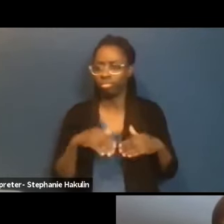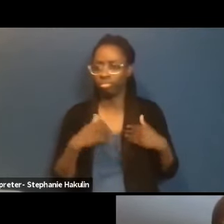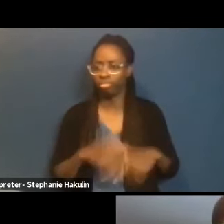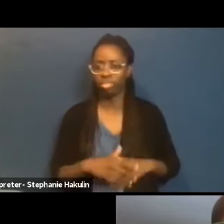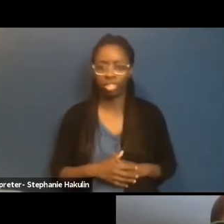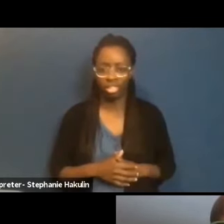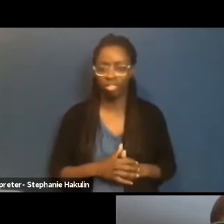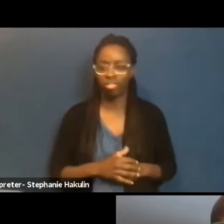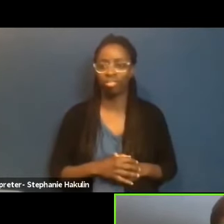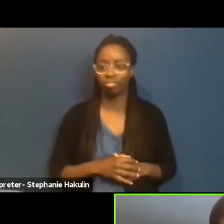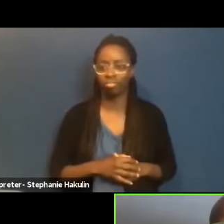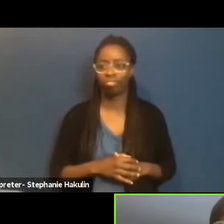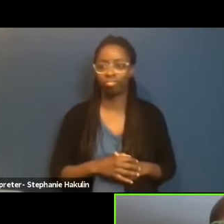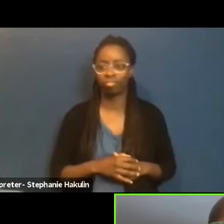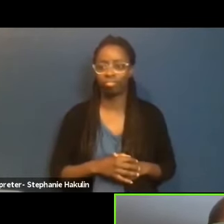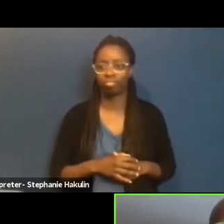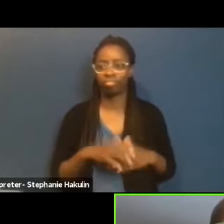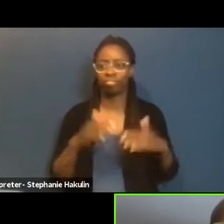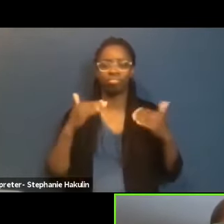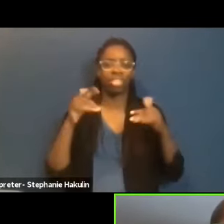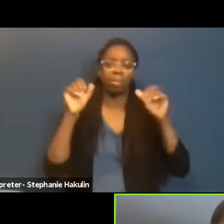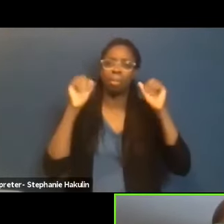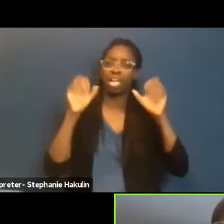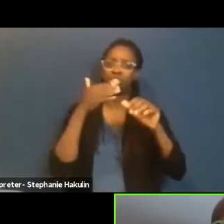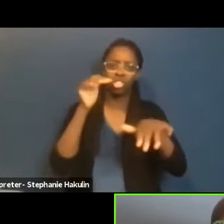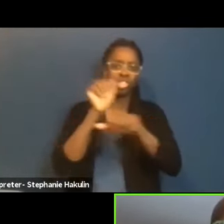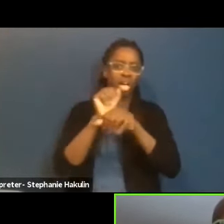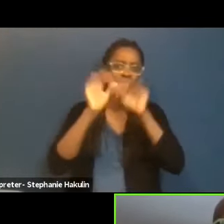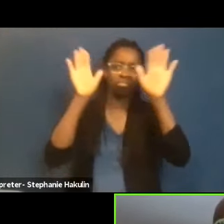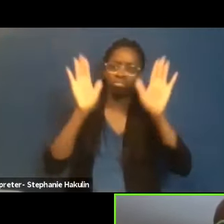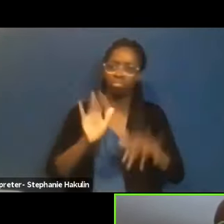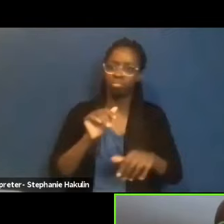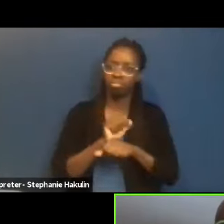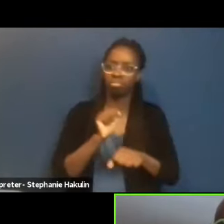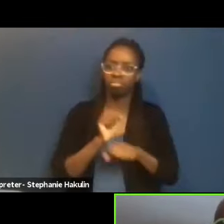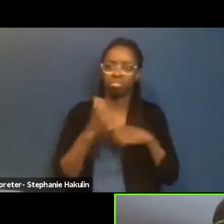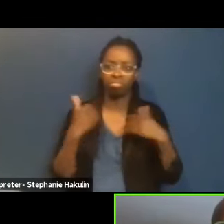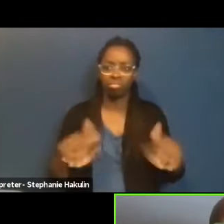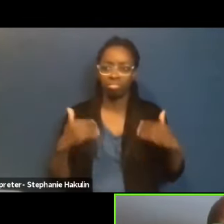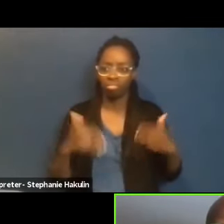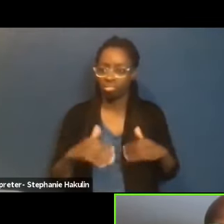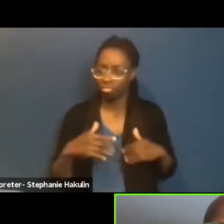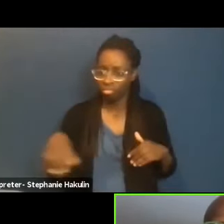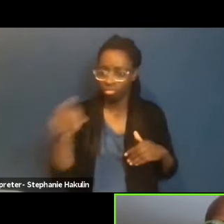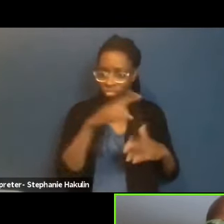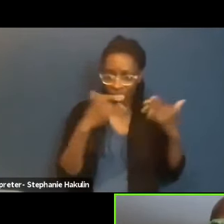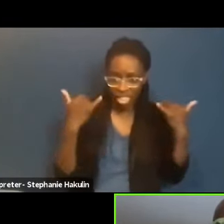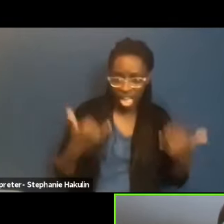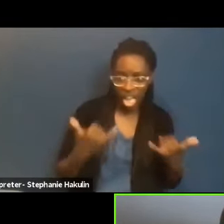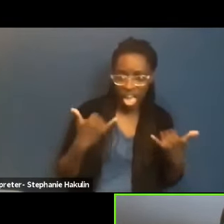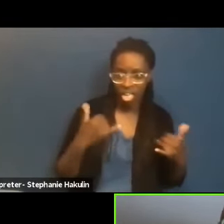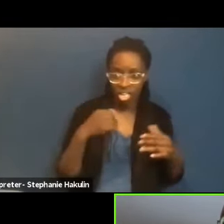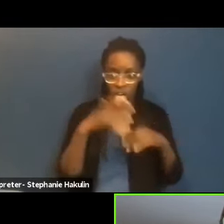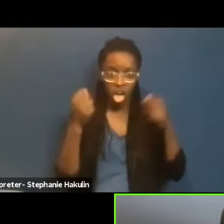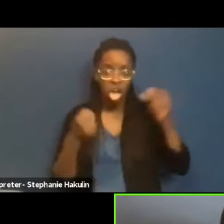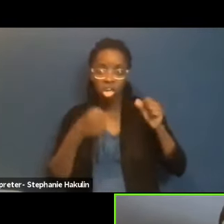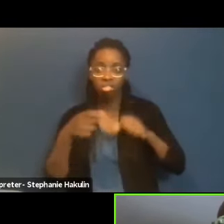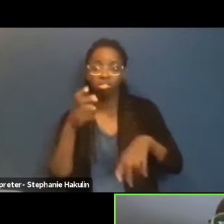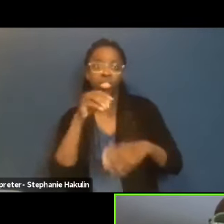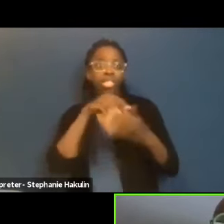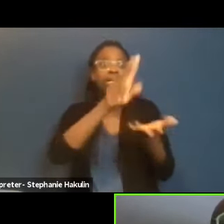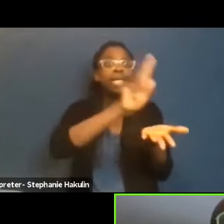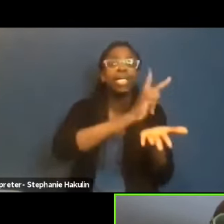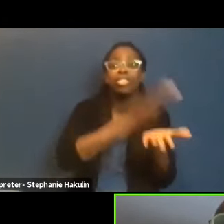Amazing work. Amazing work. Wherever you happen to be, if you're in your cars, if you're in your kitchen, if you're in the bathroom, if you're in the